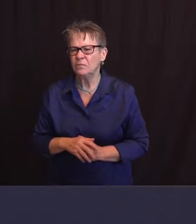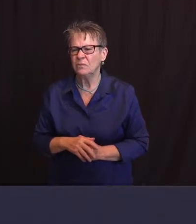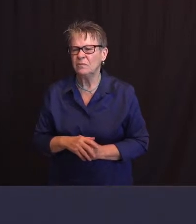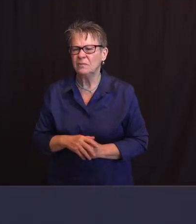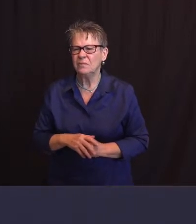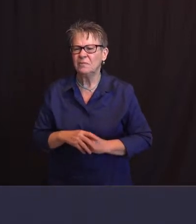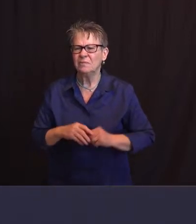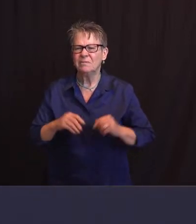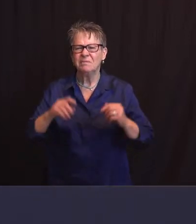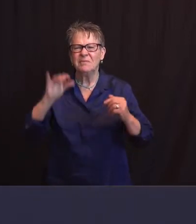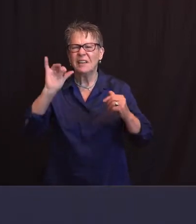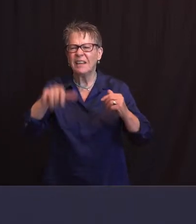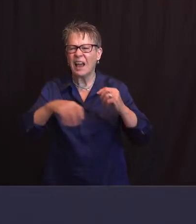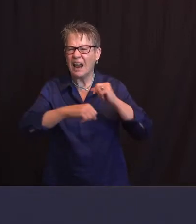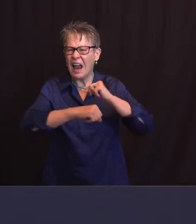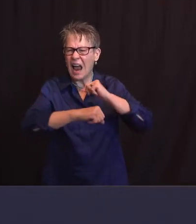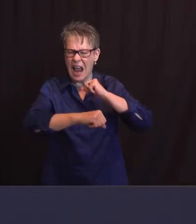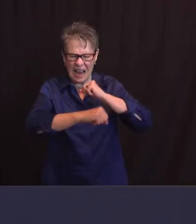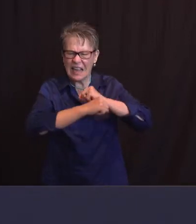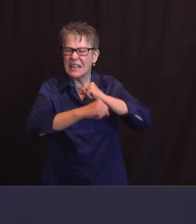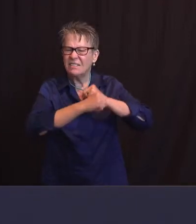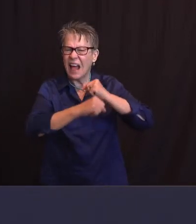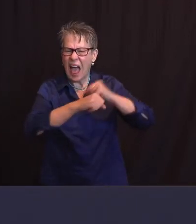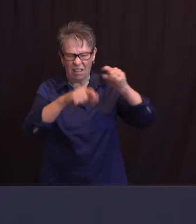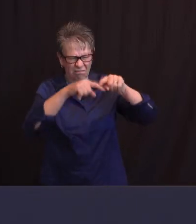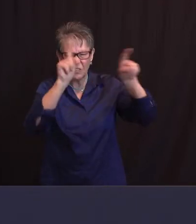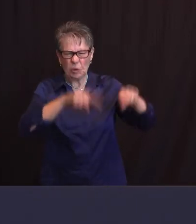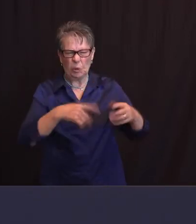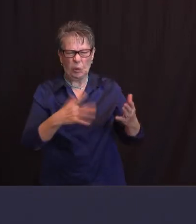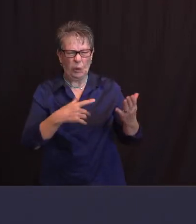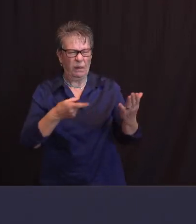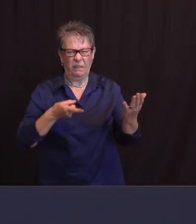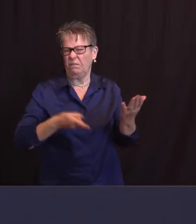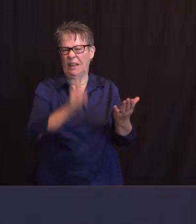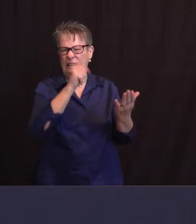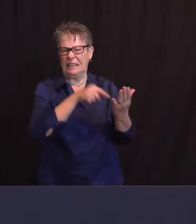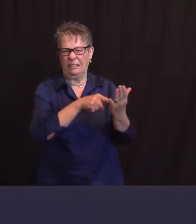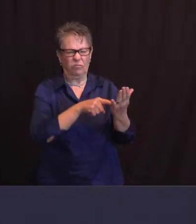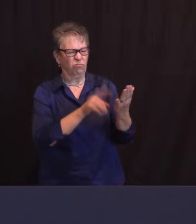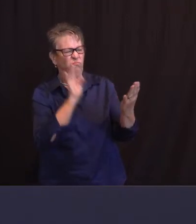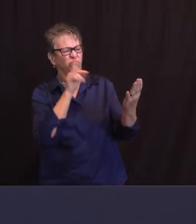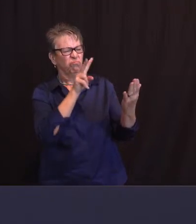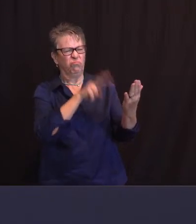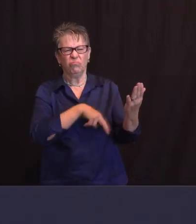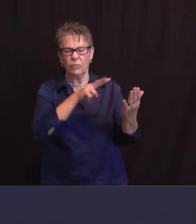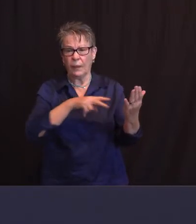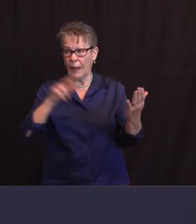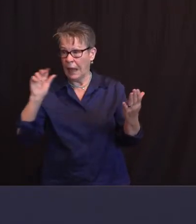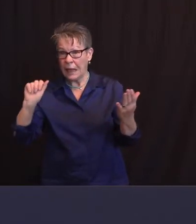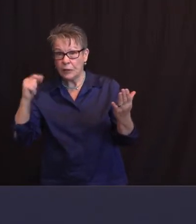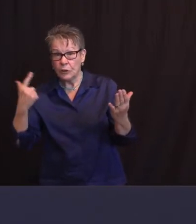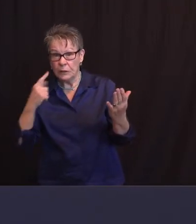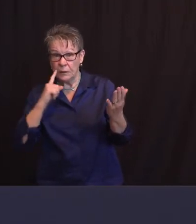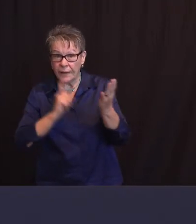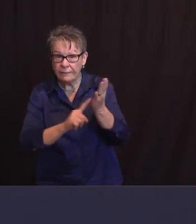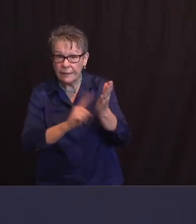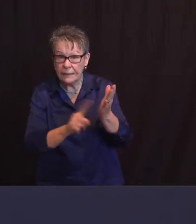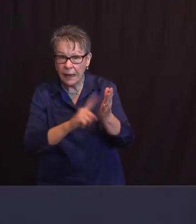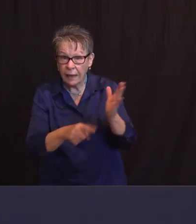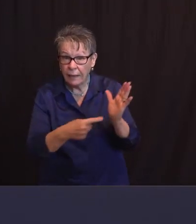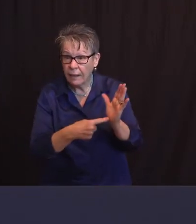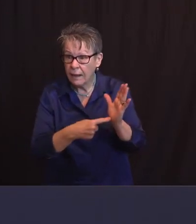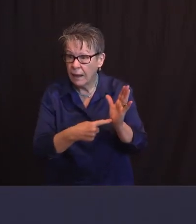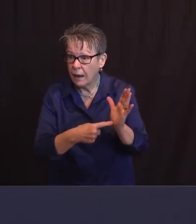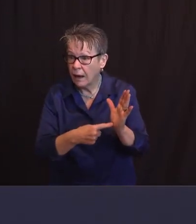David Wildstein, he's wondering if you have any comment on an offensive photo caption that appeared in the Asbury Park Press website